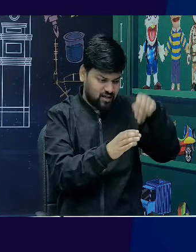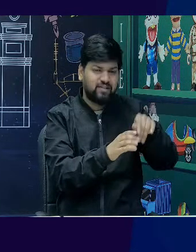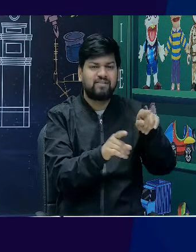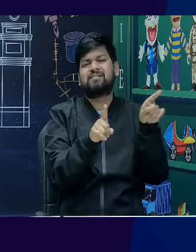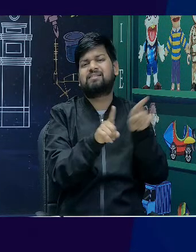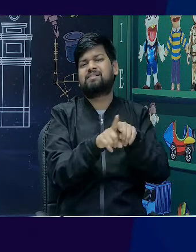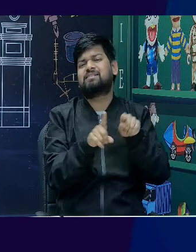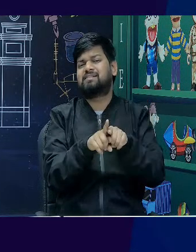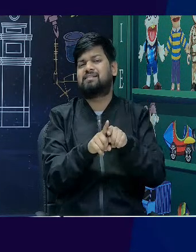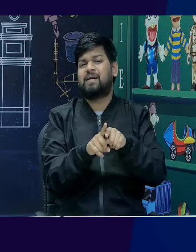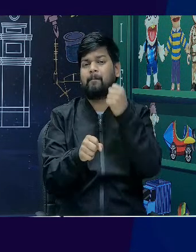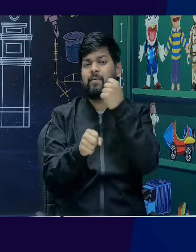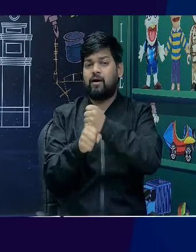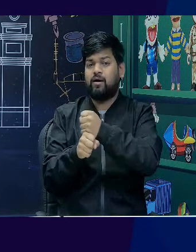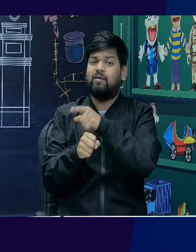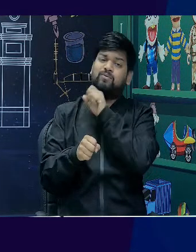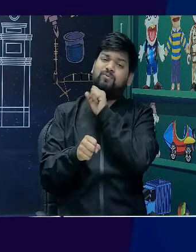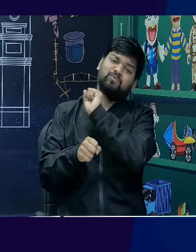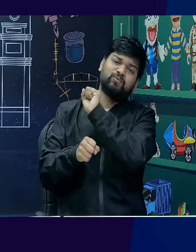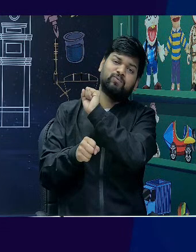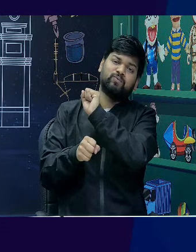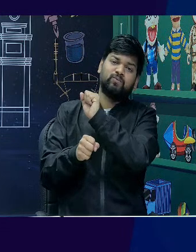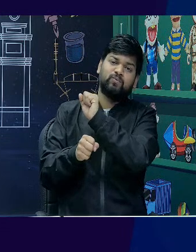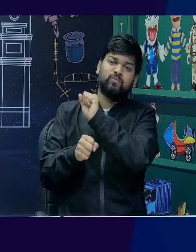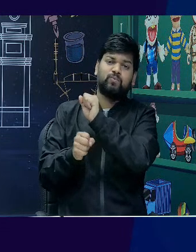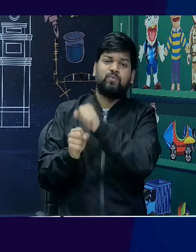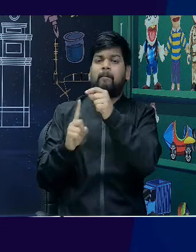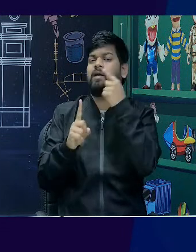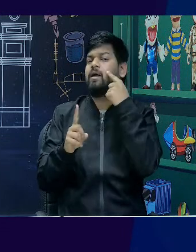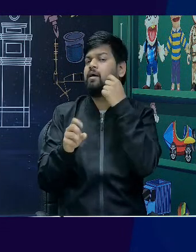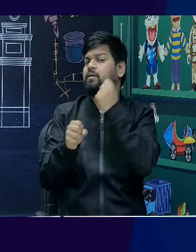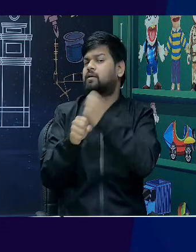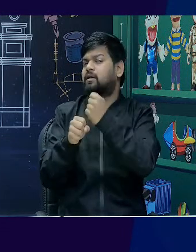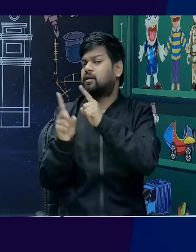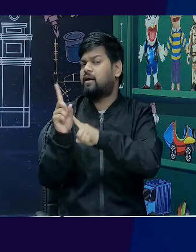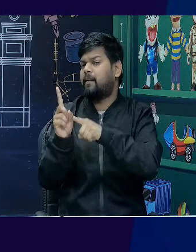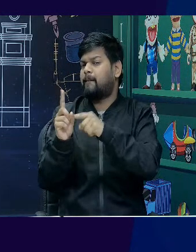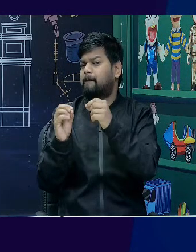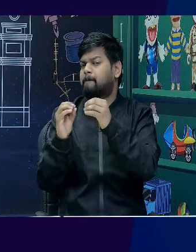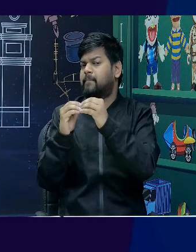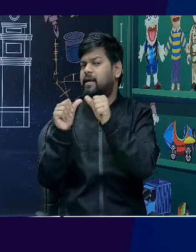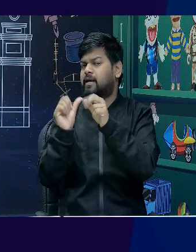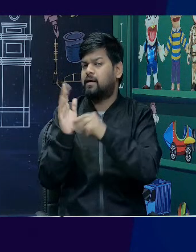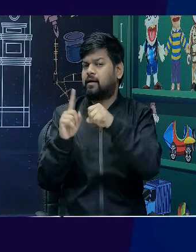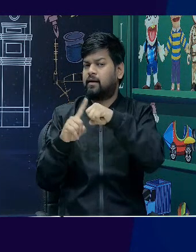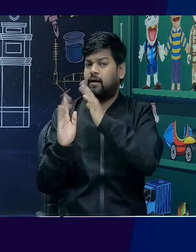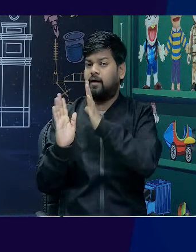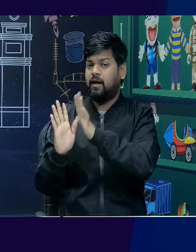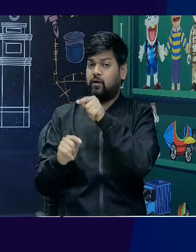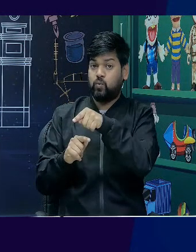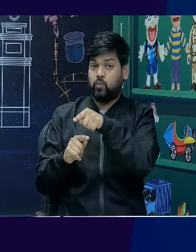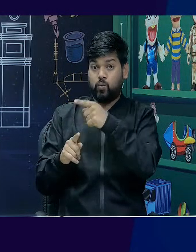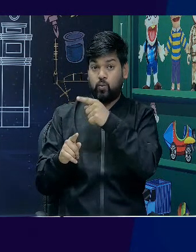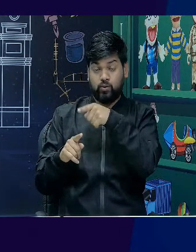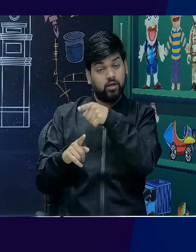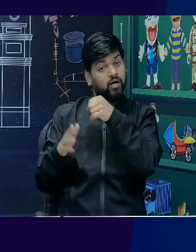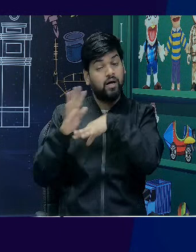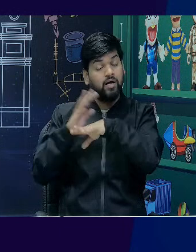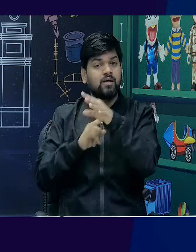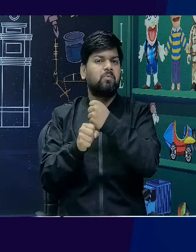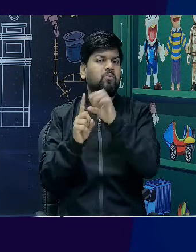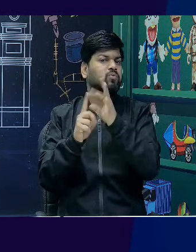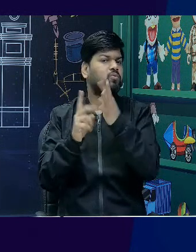also has a big budget where it accumulates or keeps all of its funds. The third